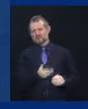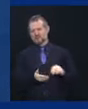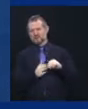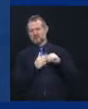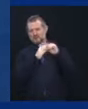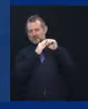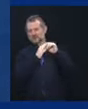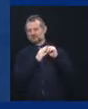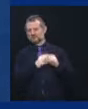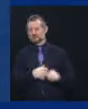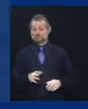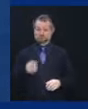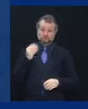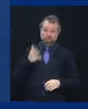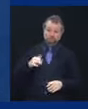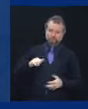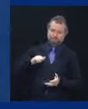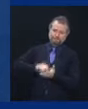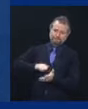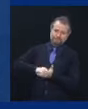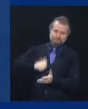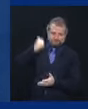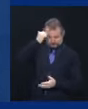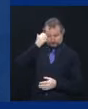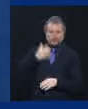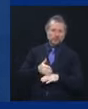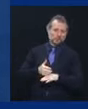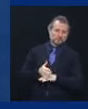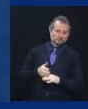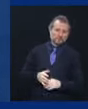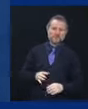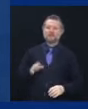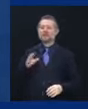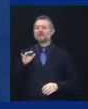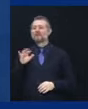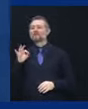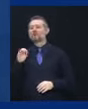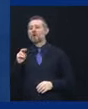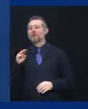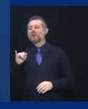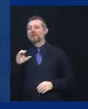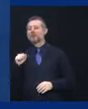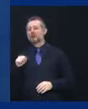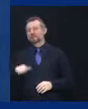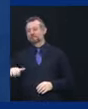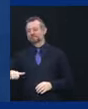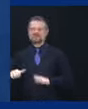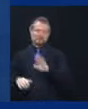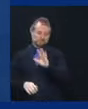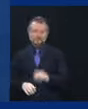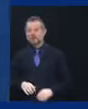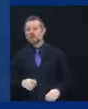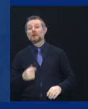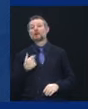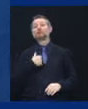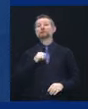Knock for Micah. And Johnson & Johnson may be coming online. Now we hear maybe